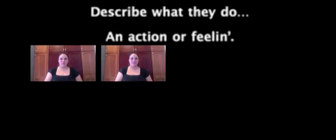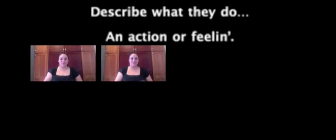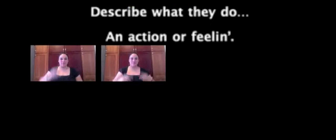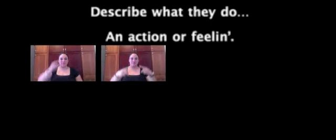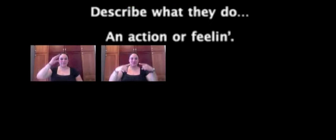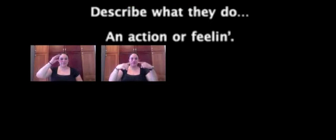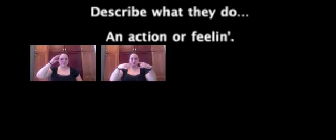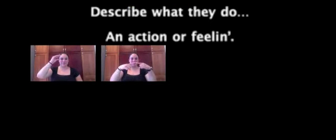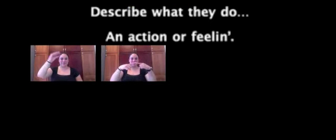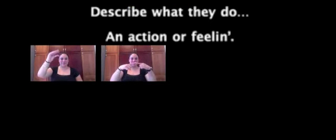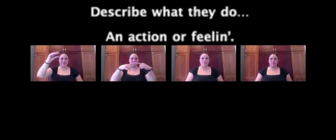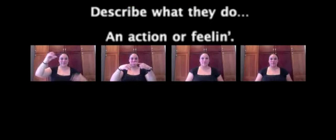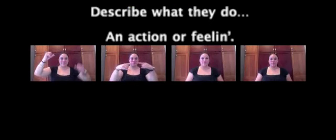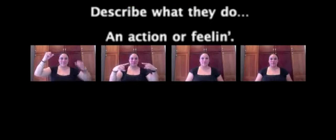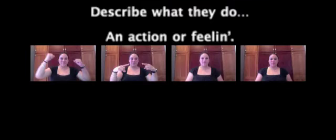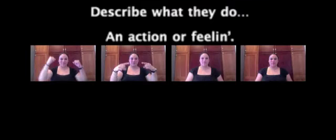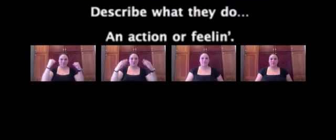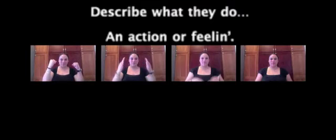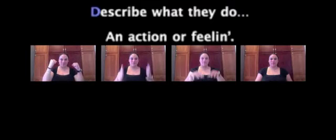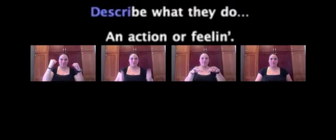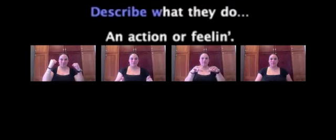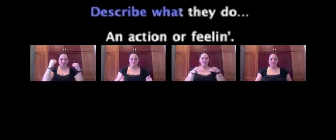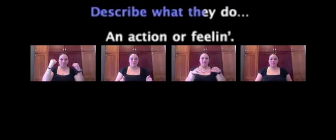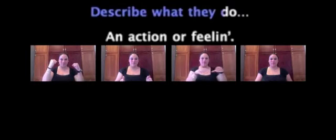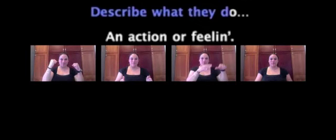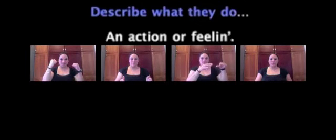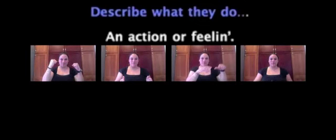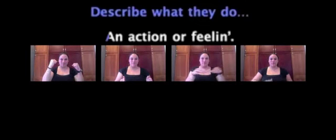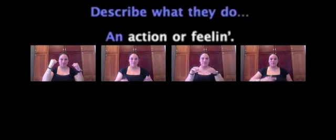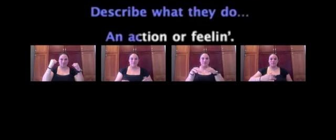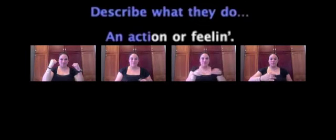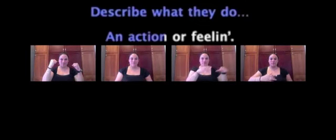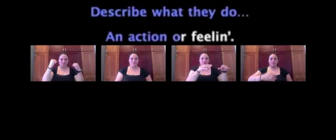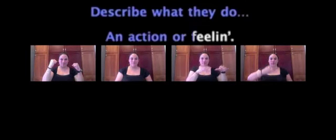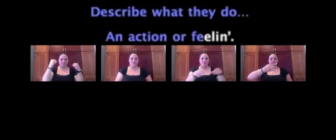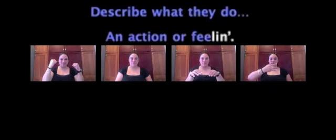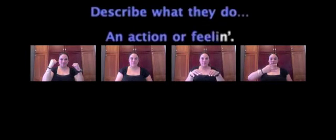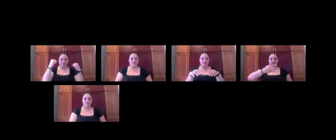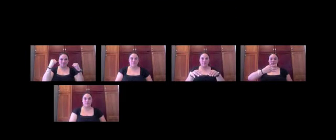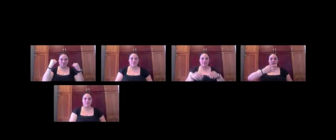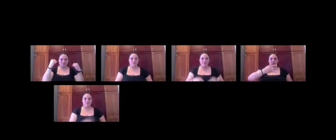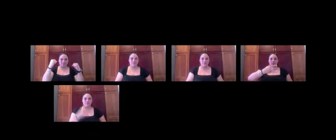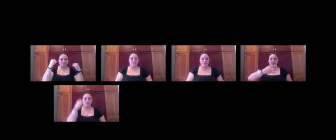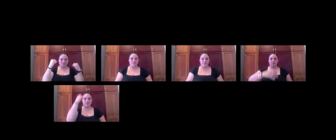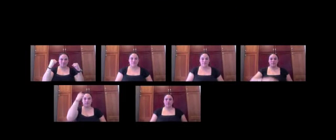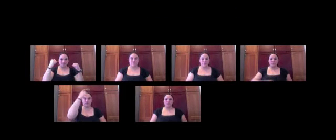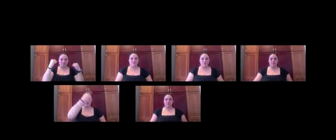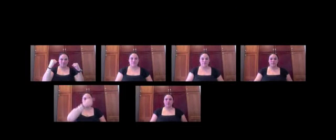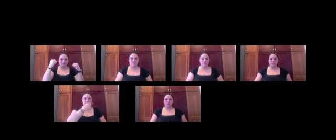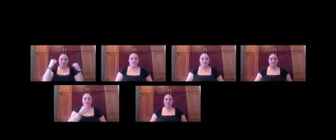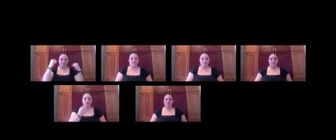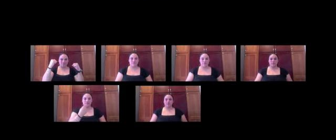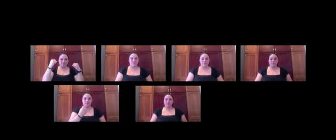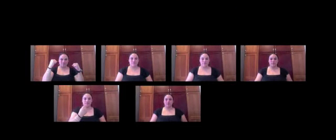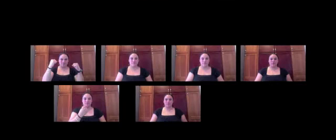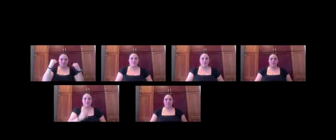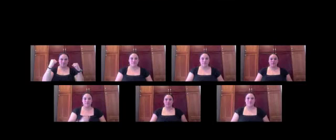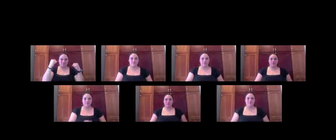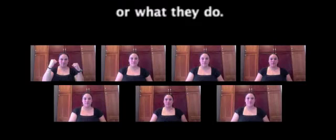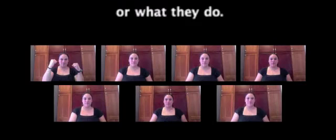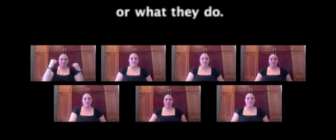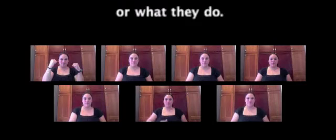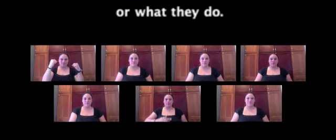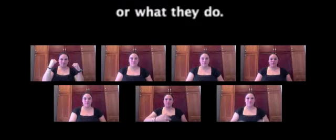When you want to talk about your favorite hero or villain, describe what they do, an action or feeling. Descriptors for appearances they just won't